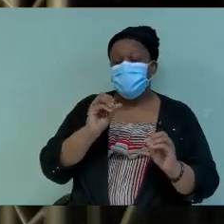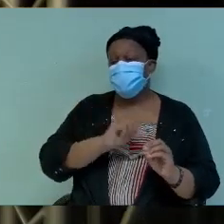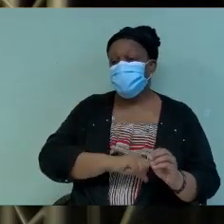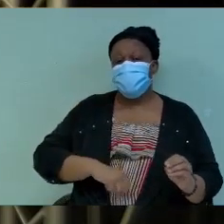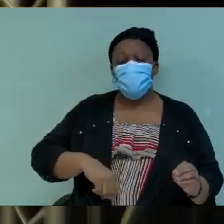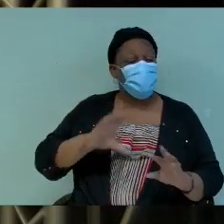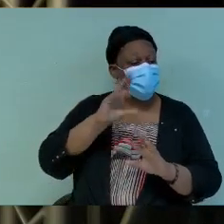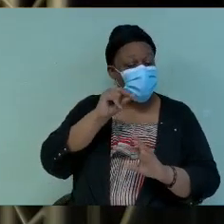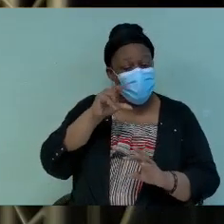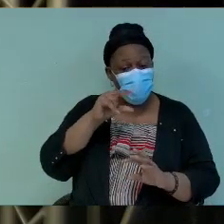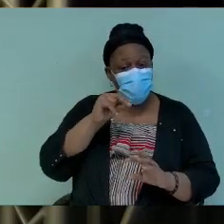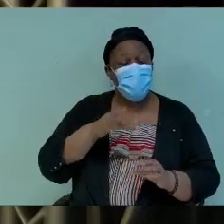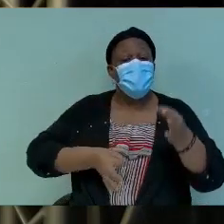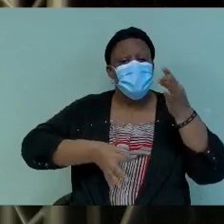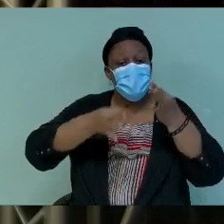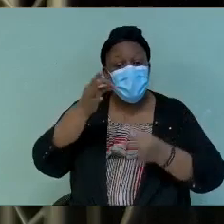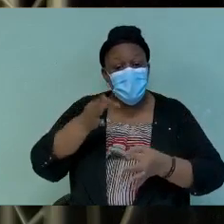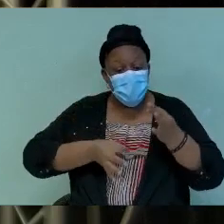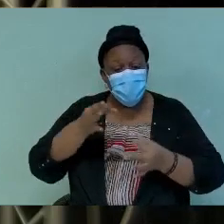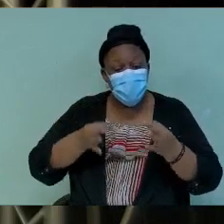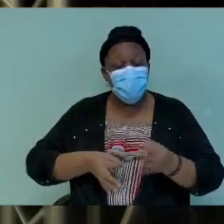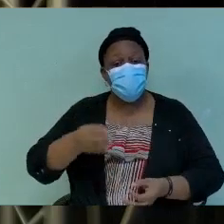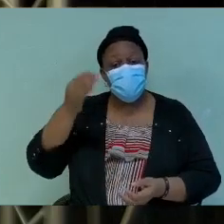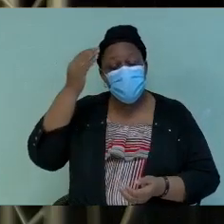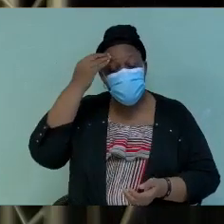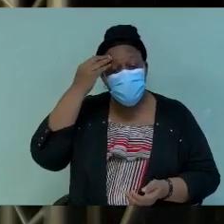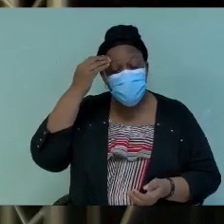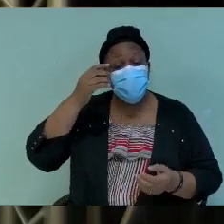to the hospital right now, and they will be assessed,